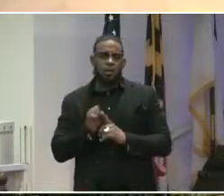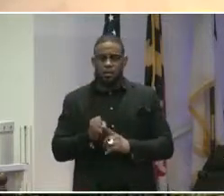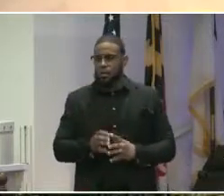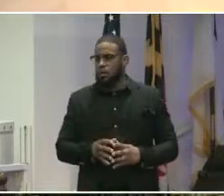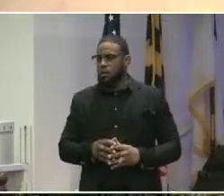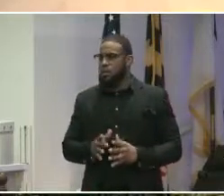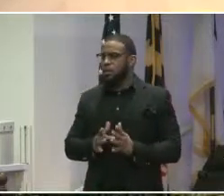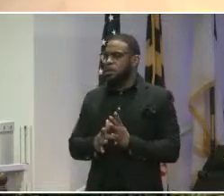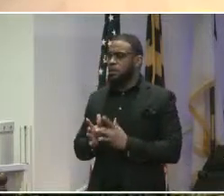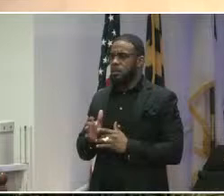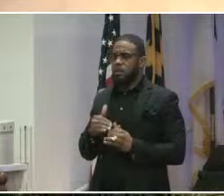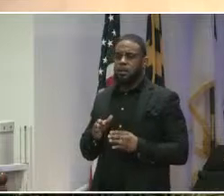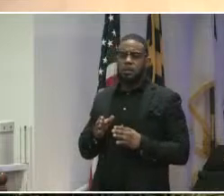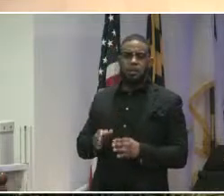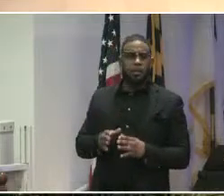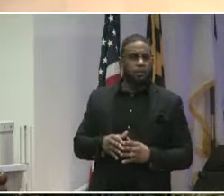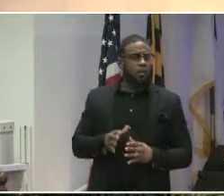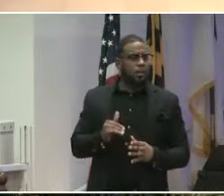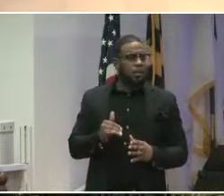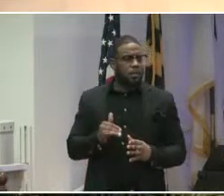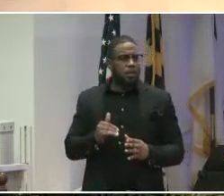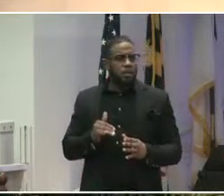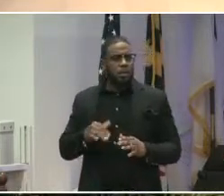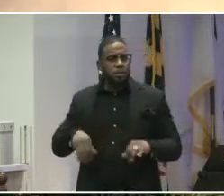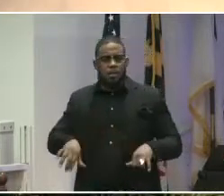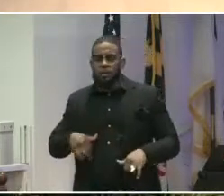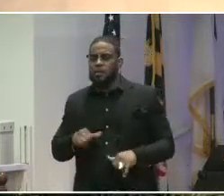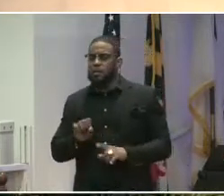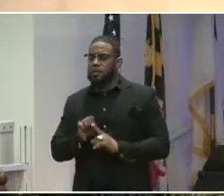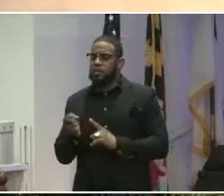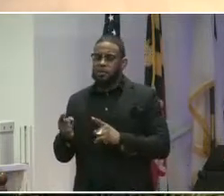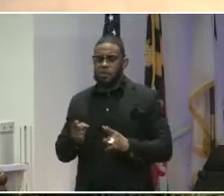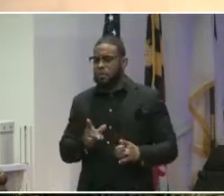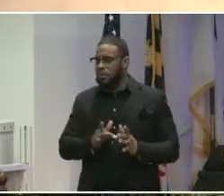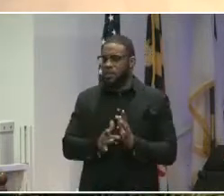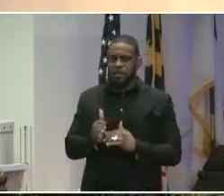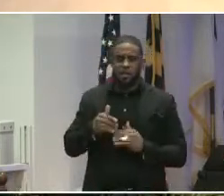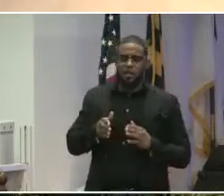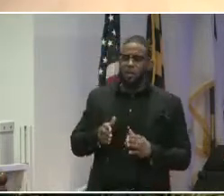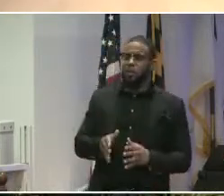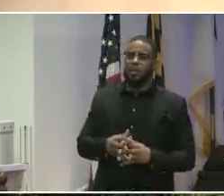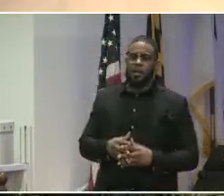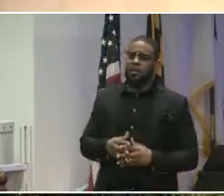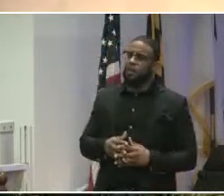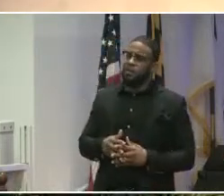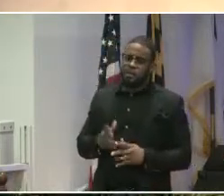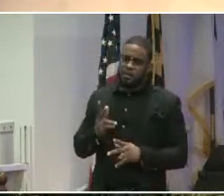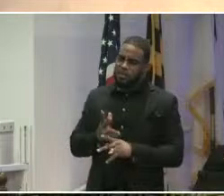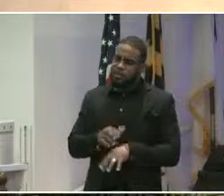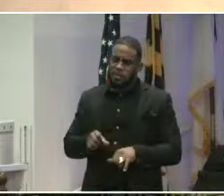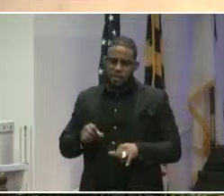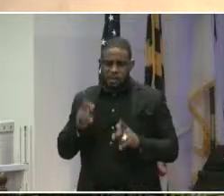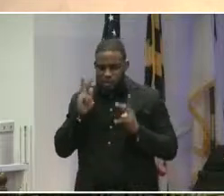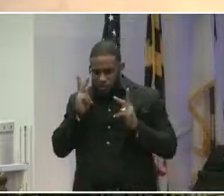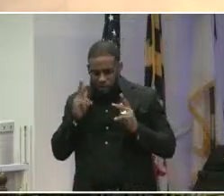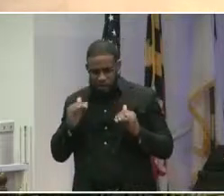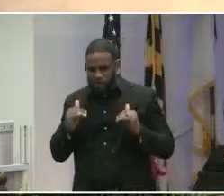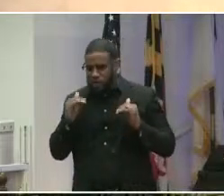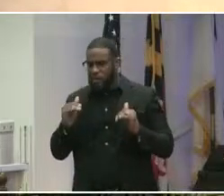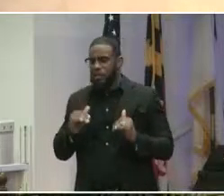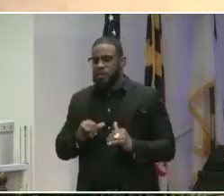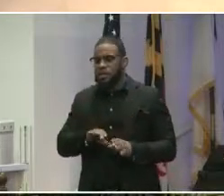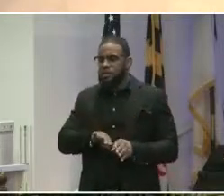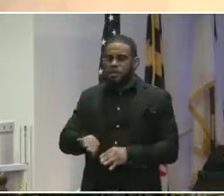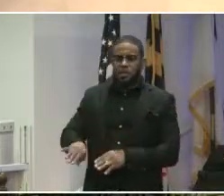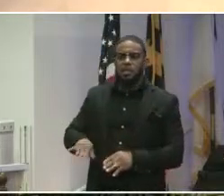situations. Jesus has a way of grabbing our circumstances. Jesus has a way of taking our anxieties and pushing them to